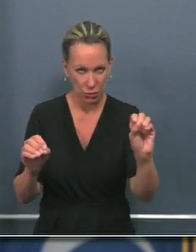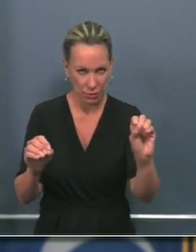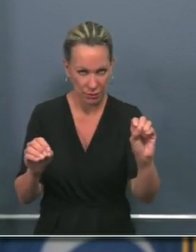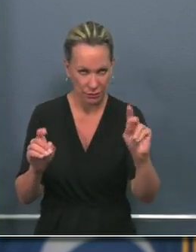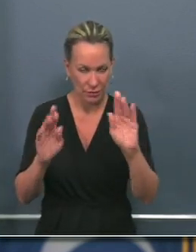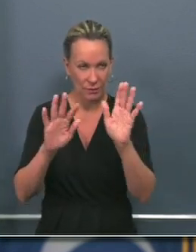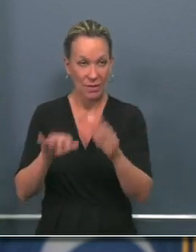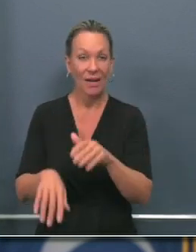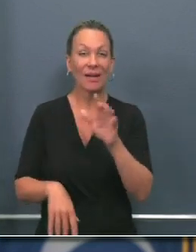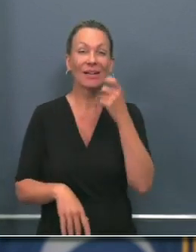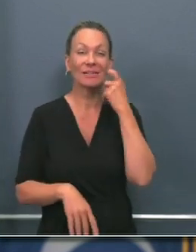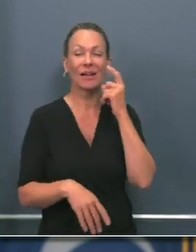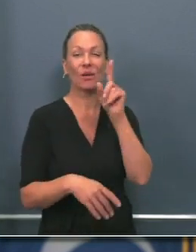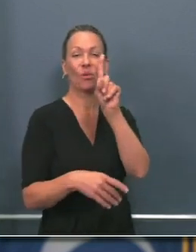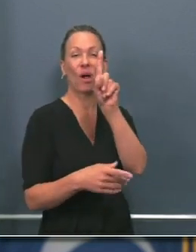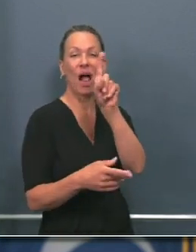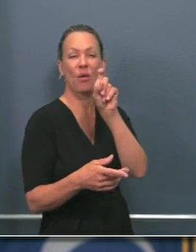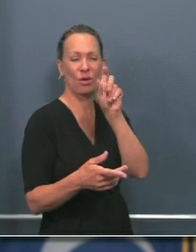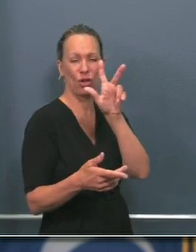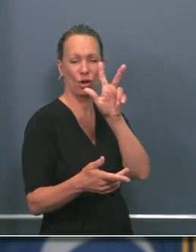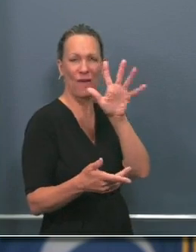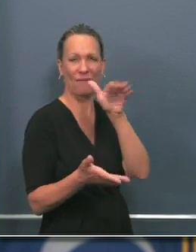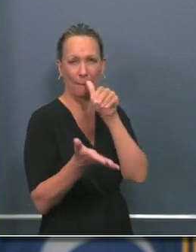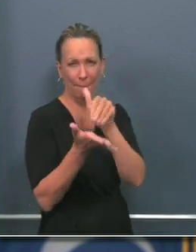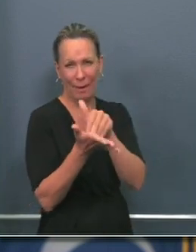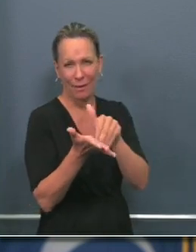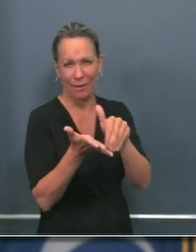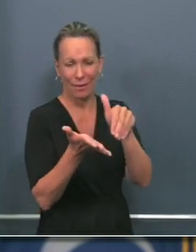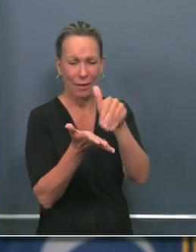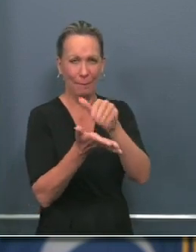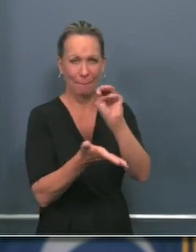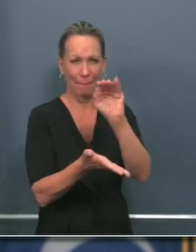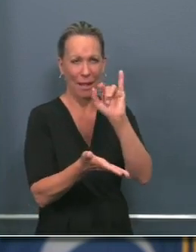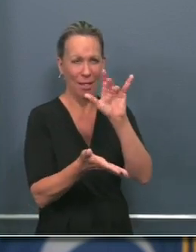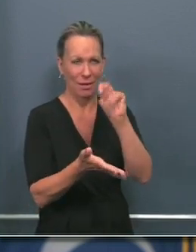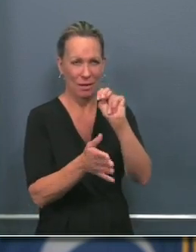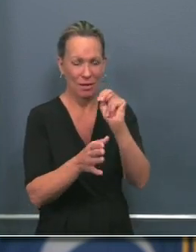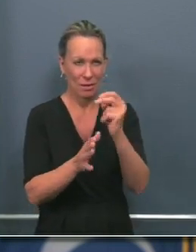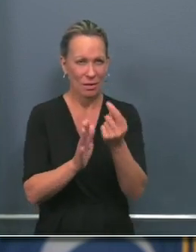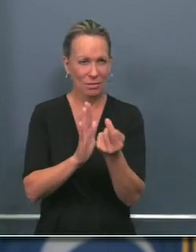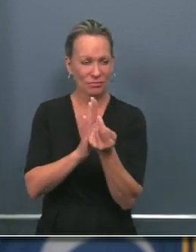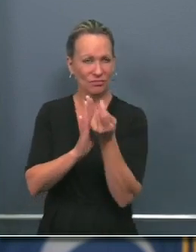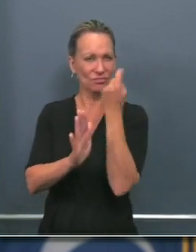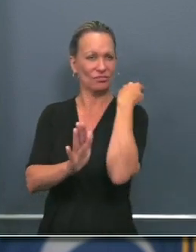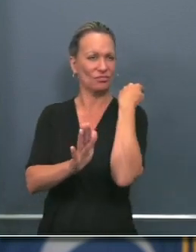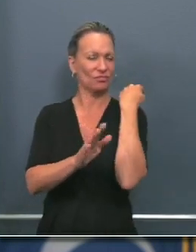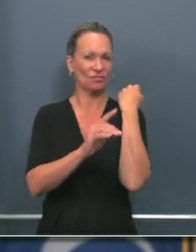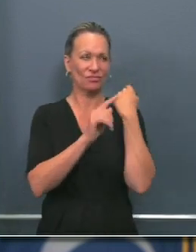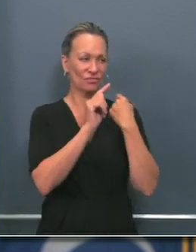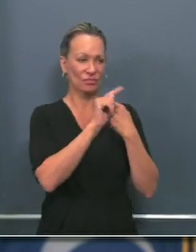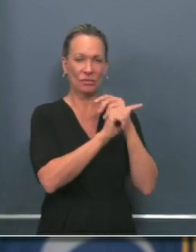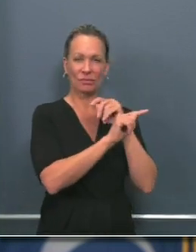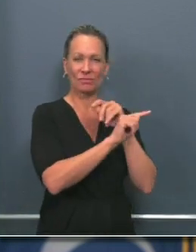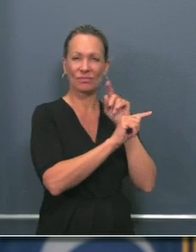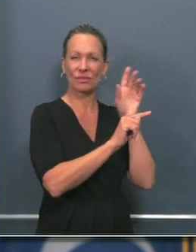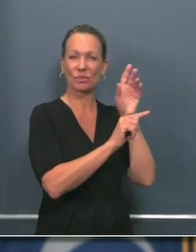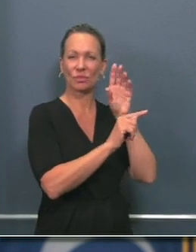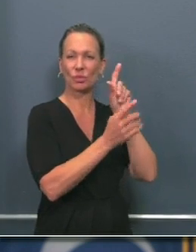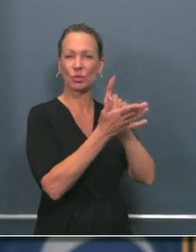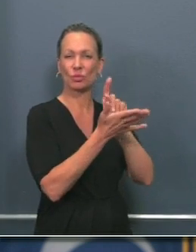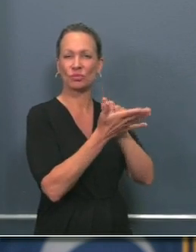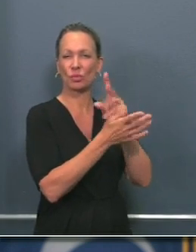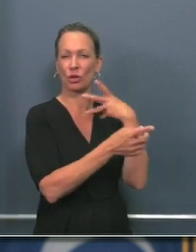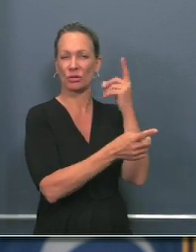ballots that were reviewed within the Washington Post that wrote extensively about this. They found just 4